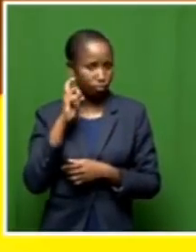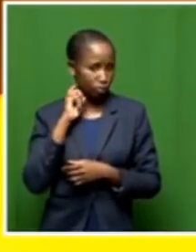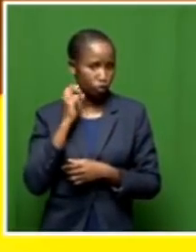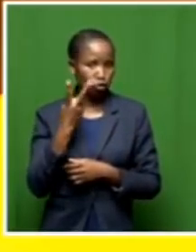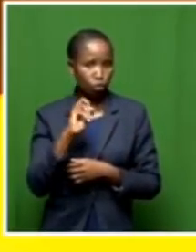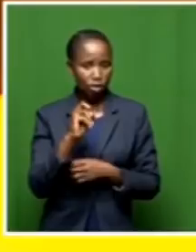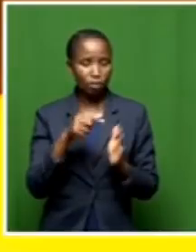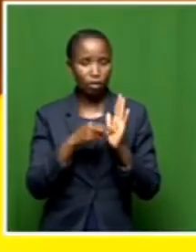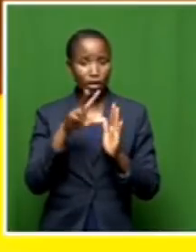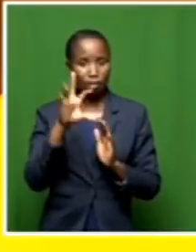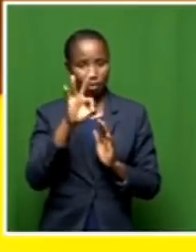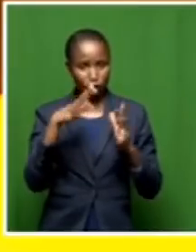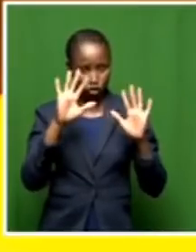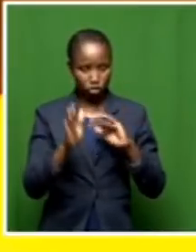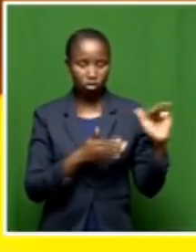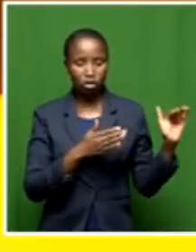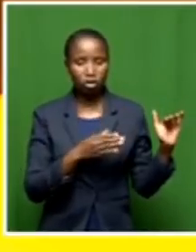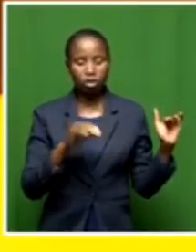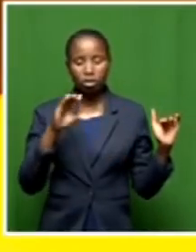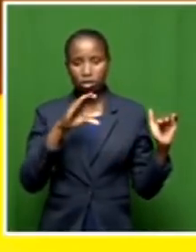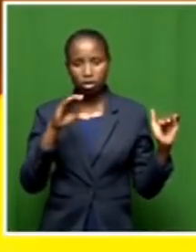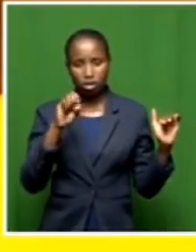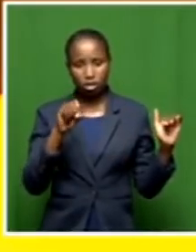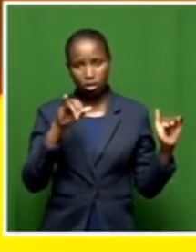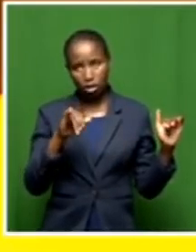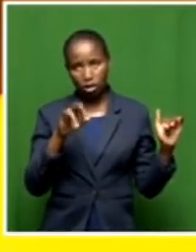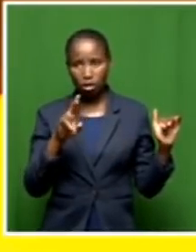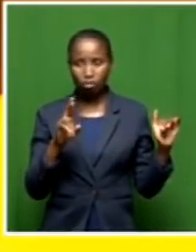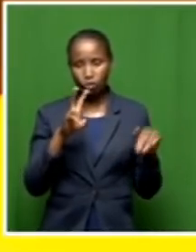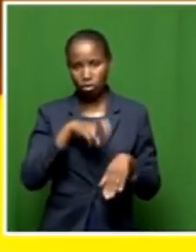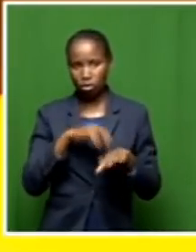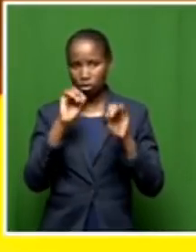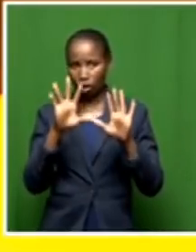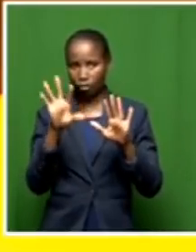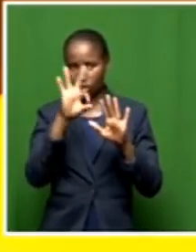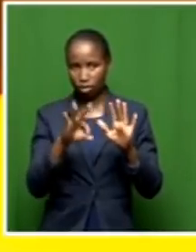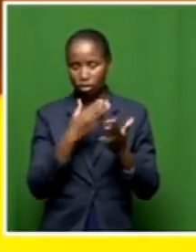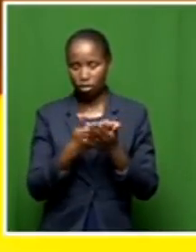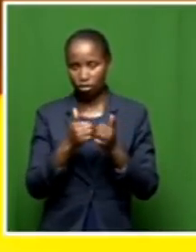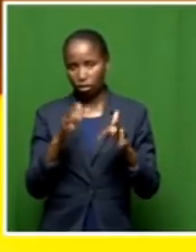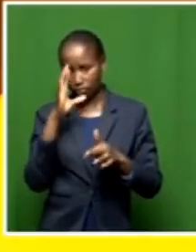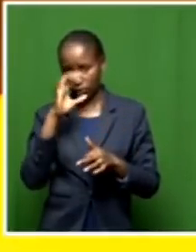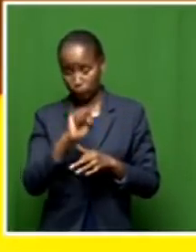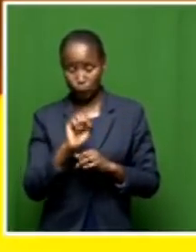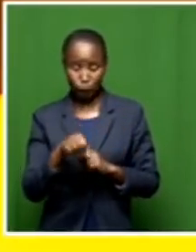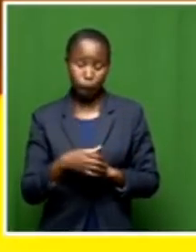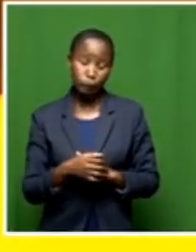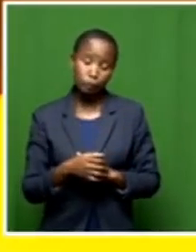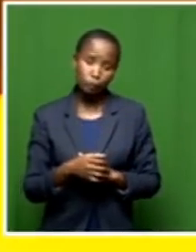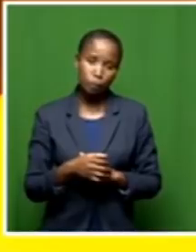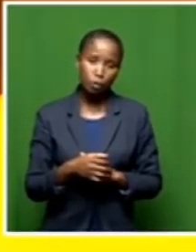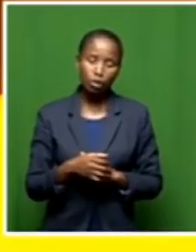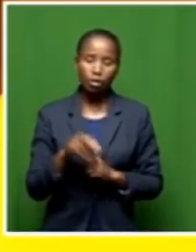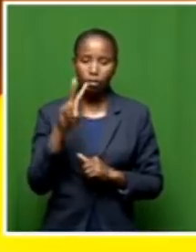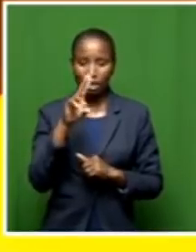about 10% to do their projection. And the VDs declared at this stage for the Northern Cape